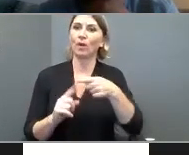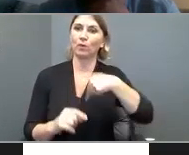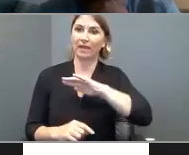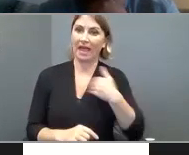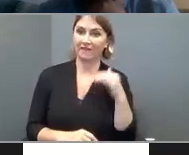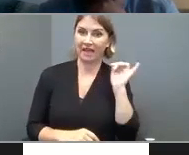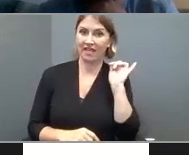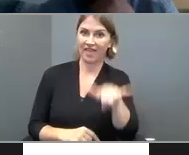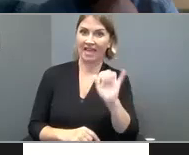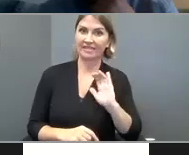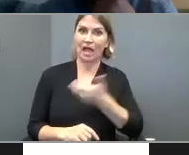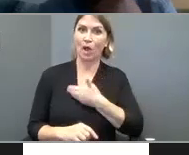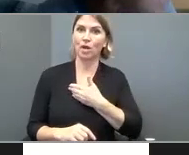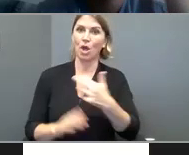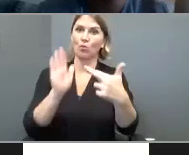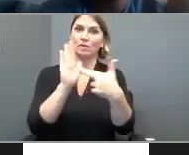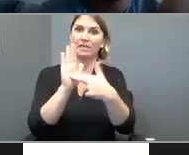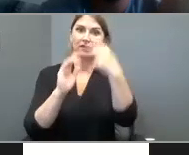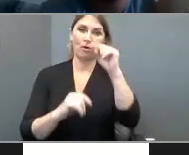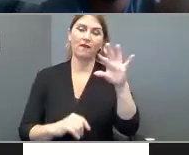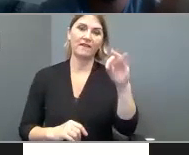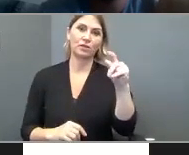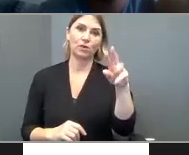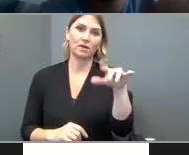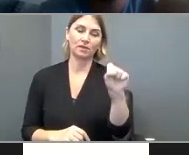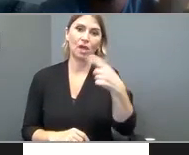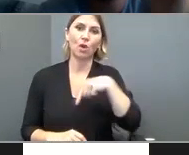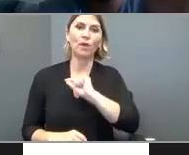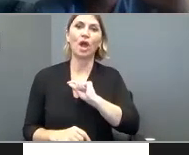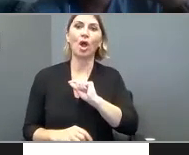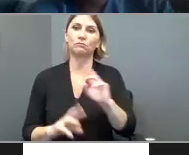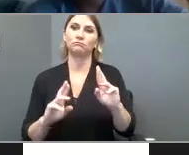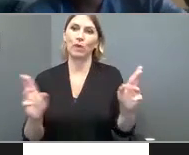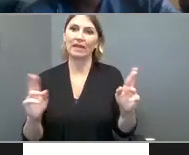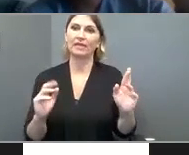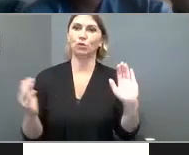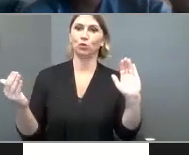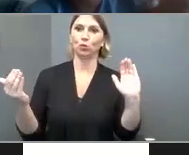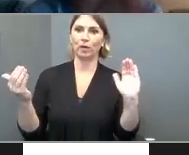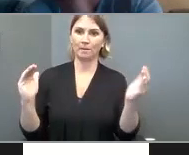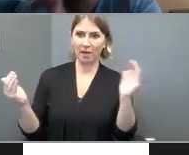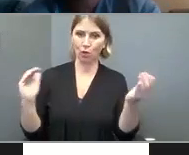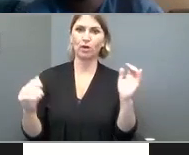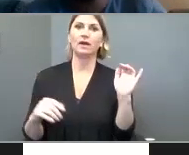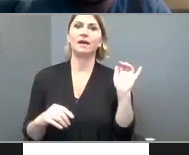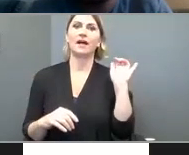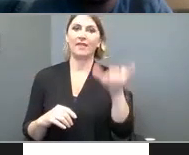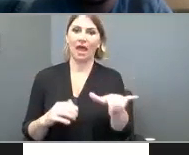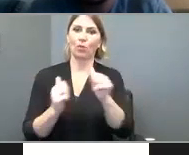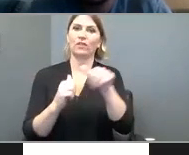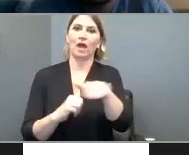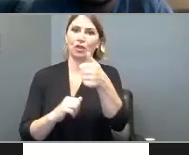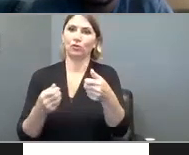this as our representation for factorials, we are now equipped to compare n factorial with other equations as